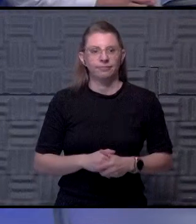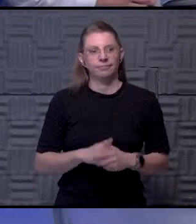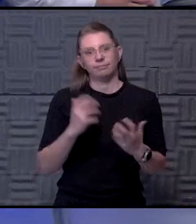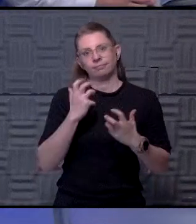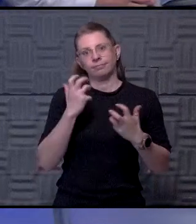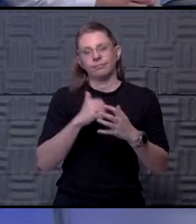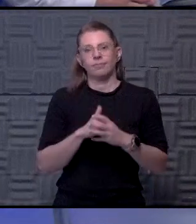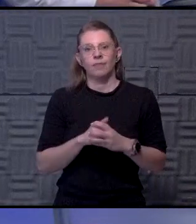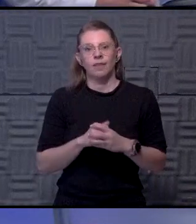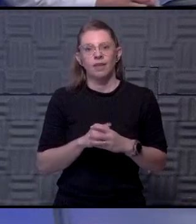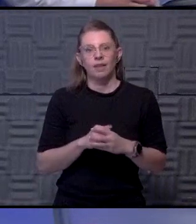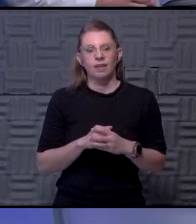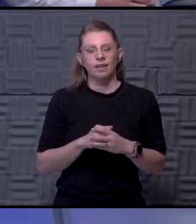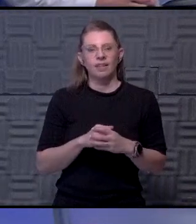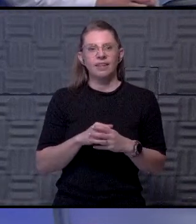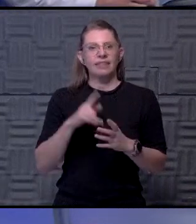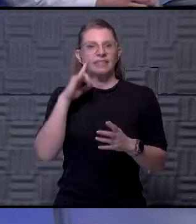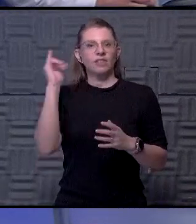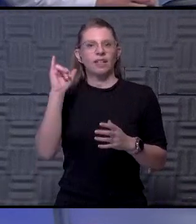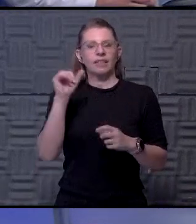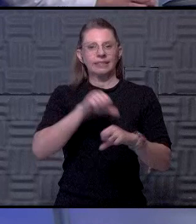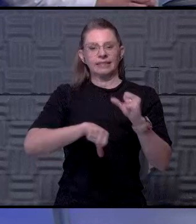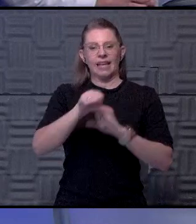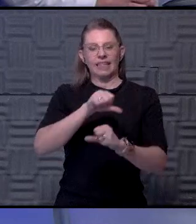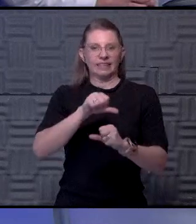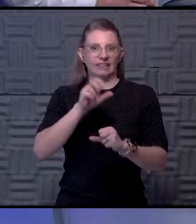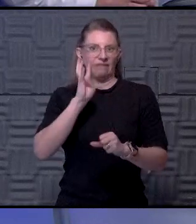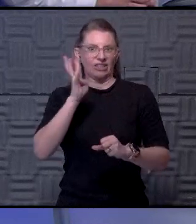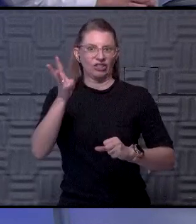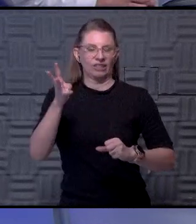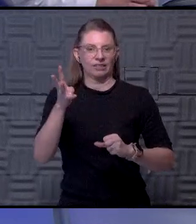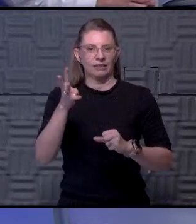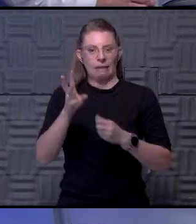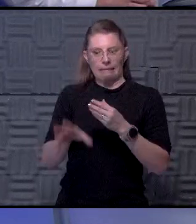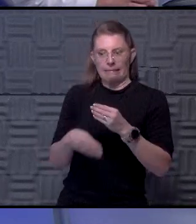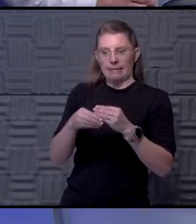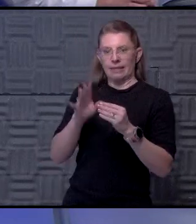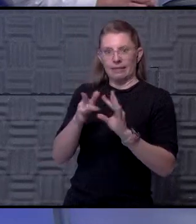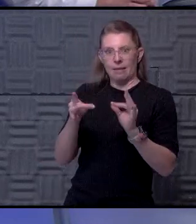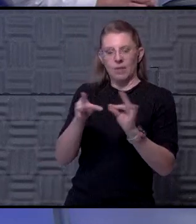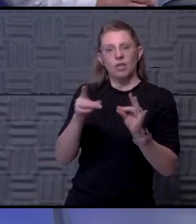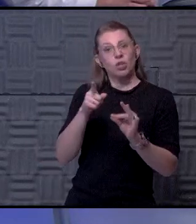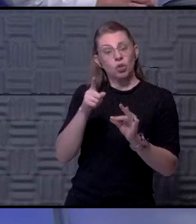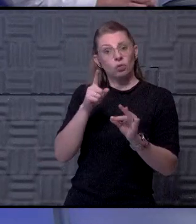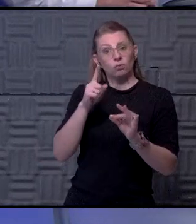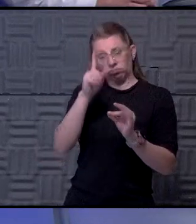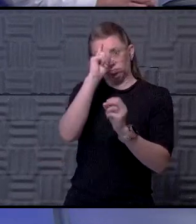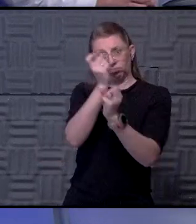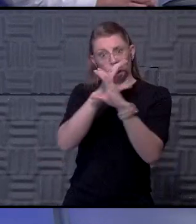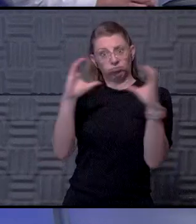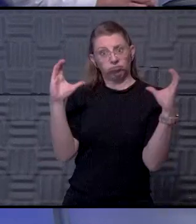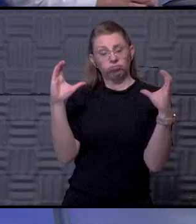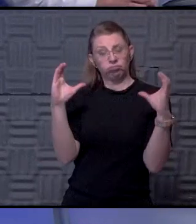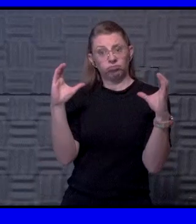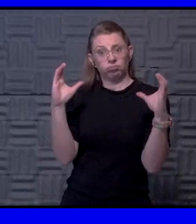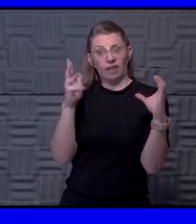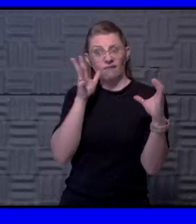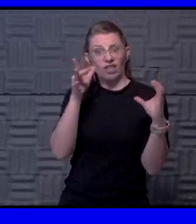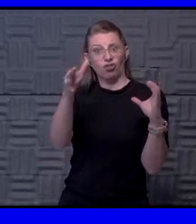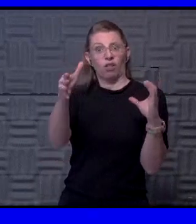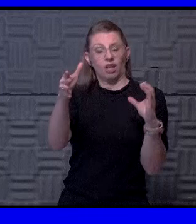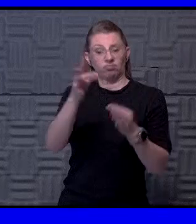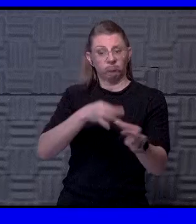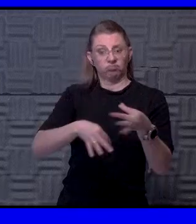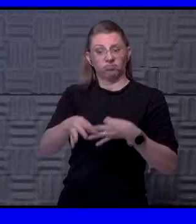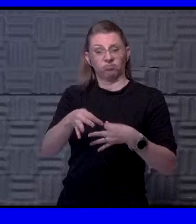it's kind of science fiction-y. So, kind of to play off Dr. Sue's comments, do you envision this eventually taking the